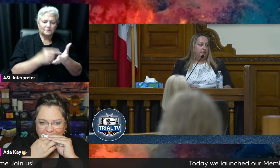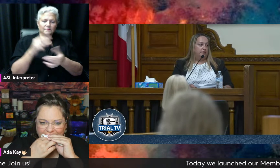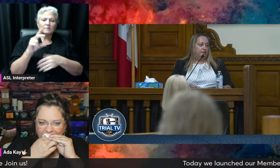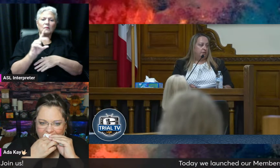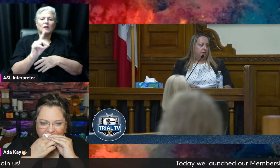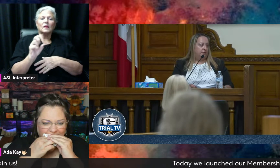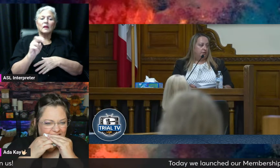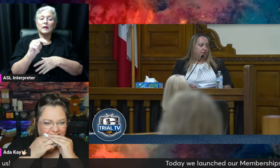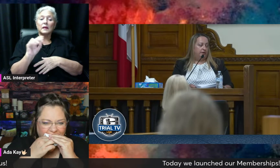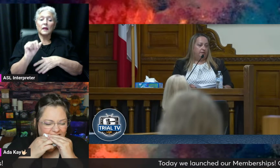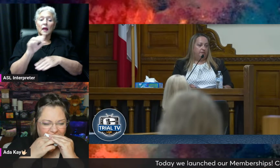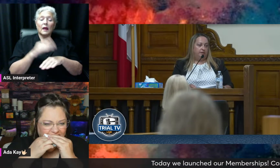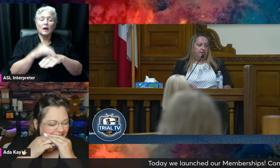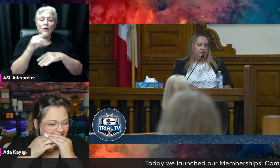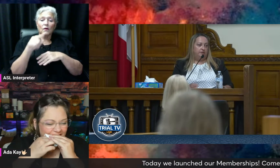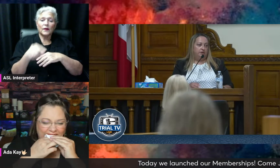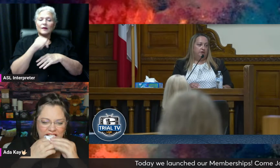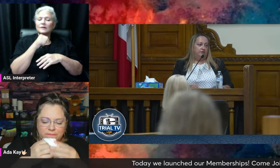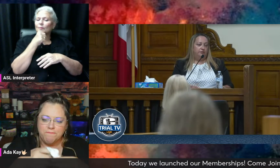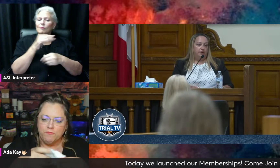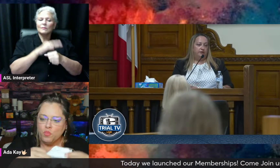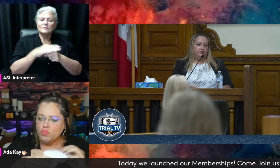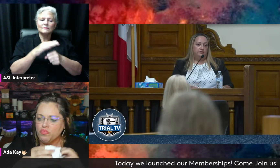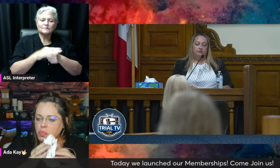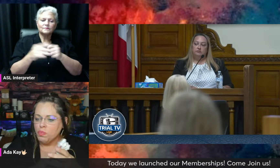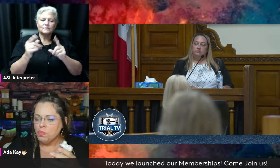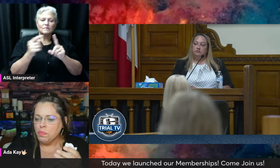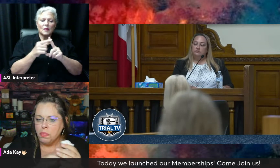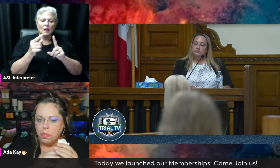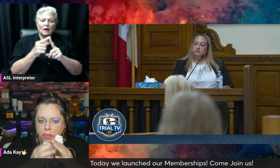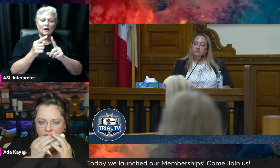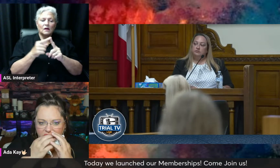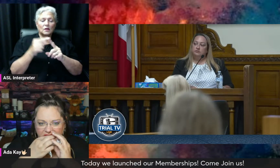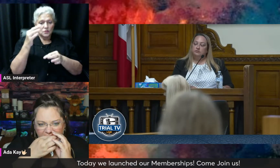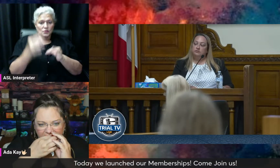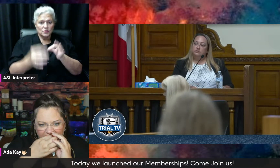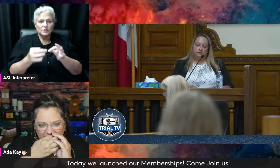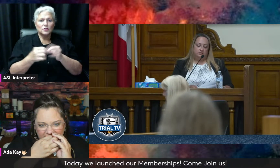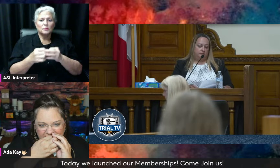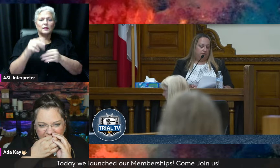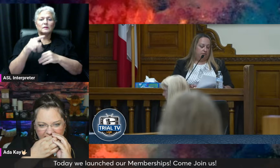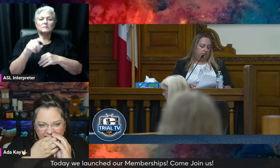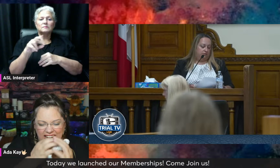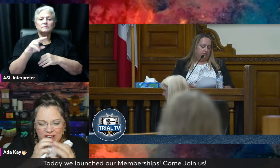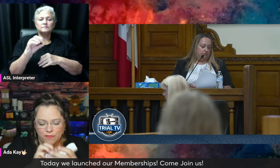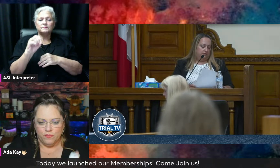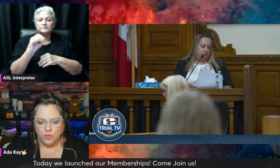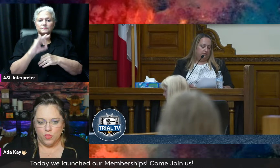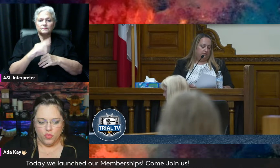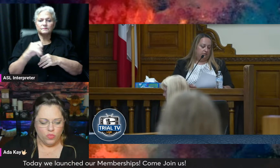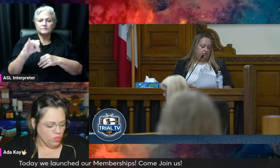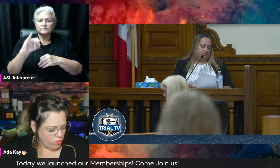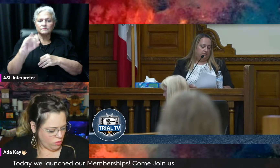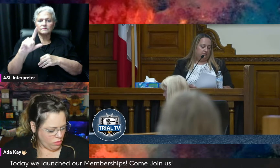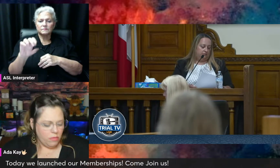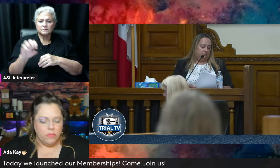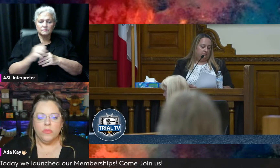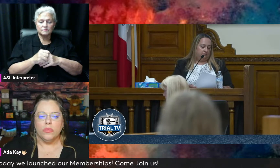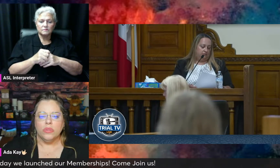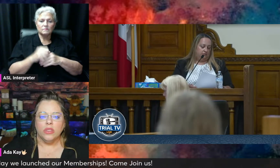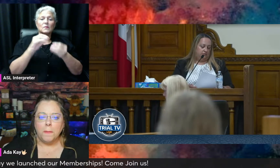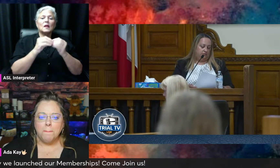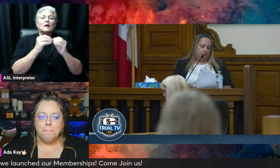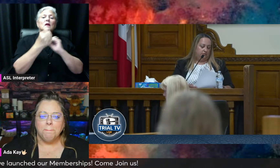not enough to determine a profile that is strong enough for comparison. Okay. Item number 11, you took sample from the